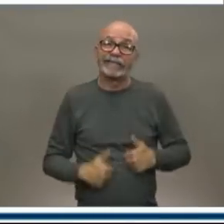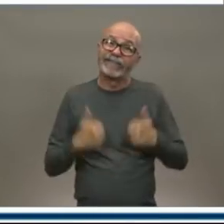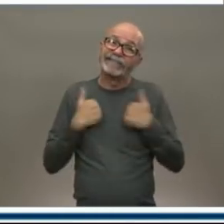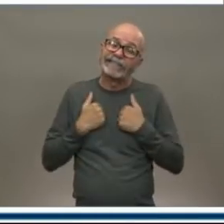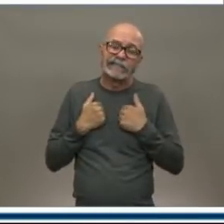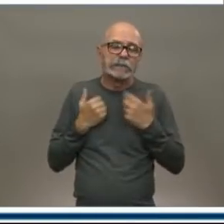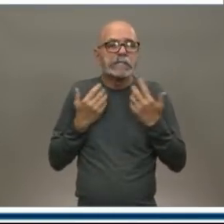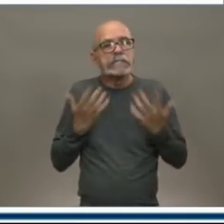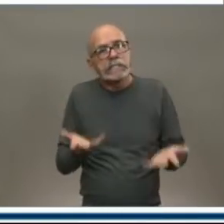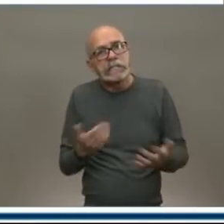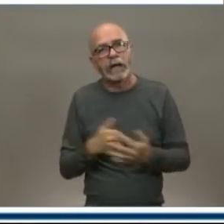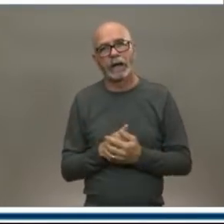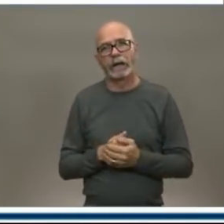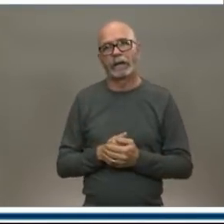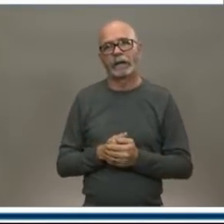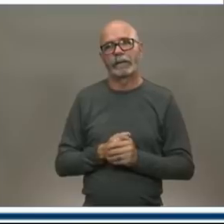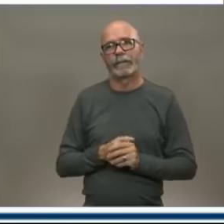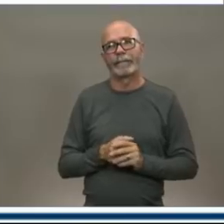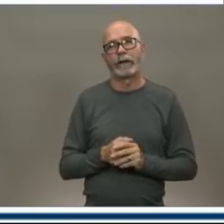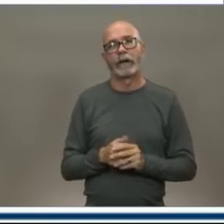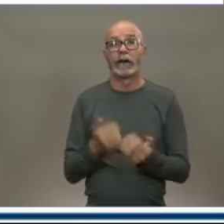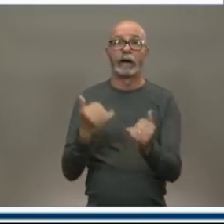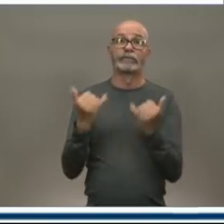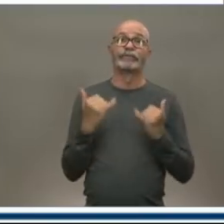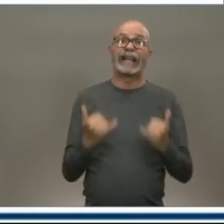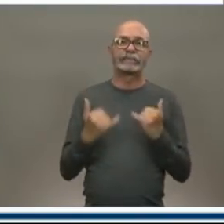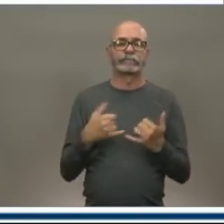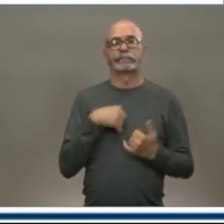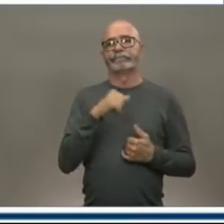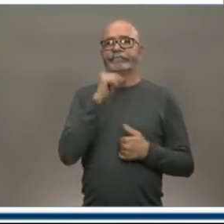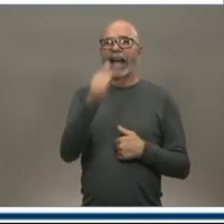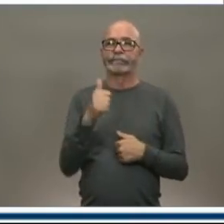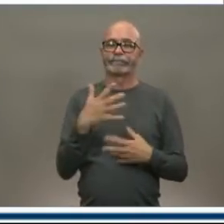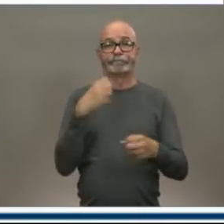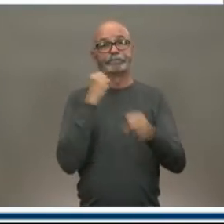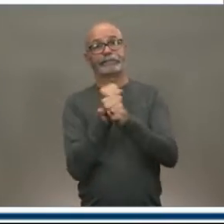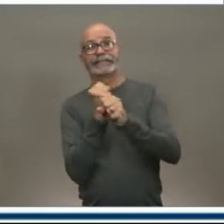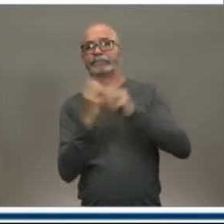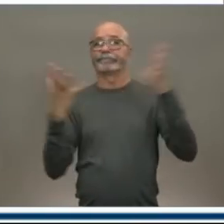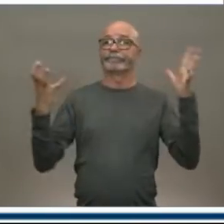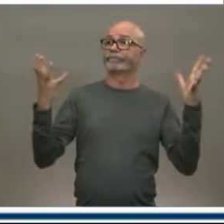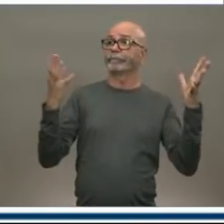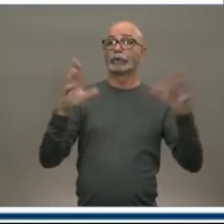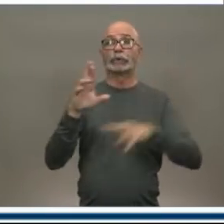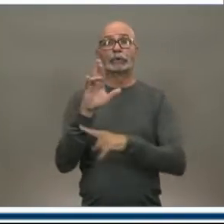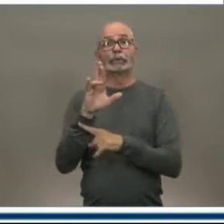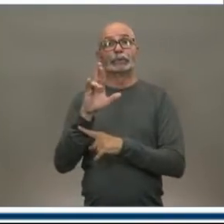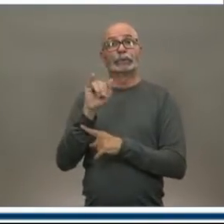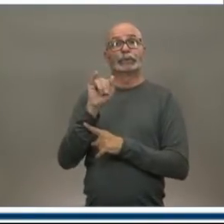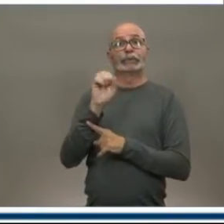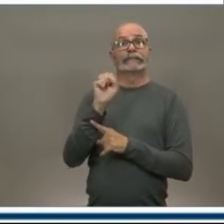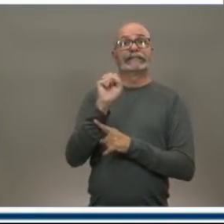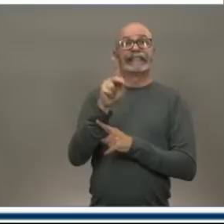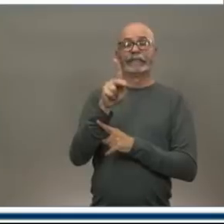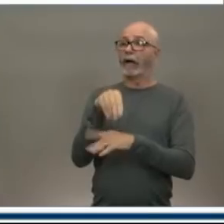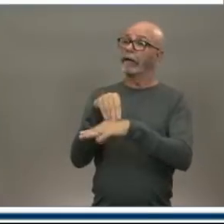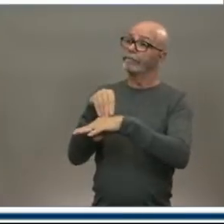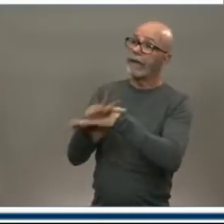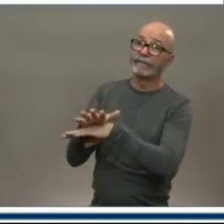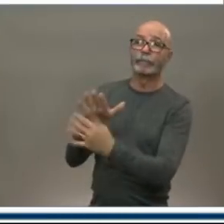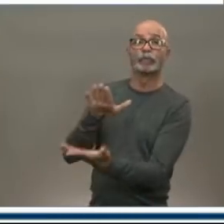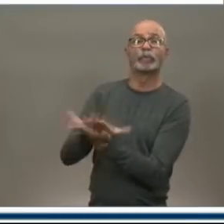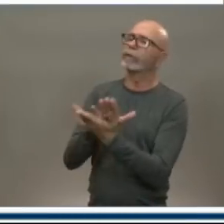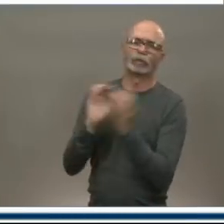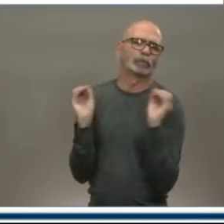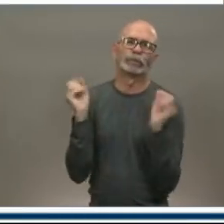at all that we're at increasing the risk of the virus being brought into the school environment. What we do know is the main way the